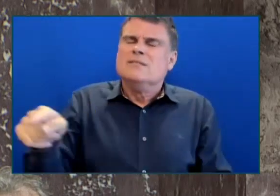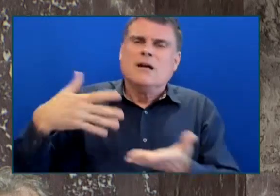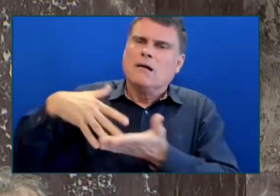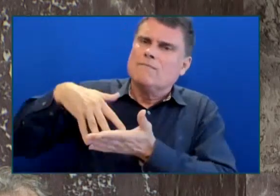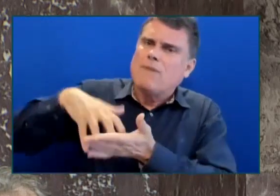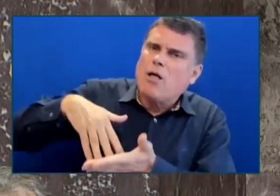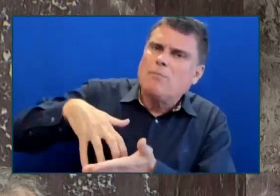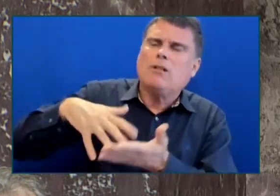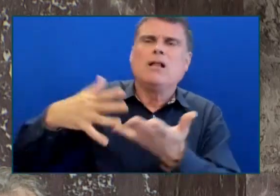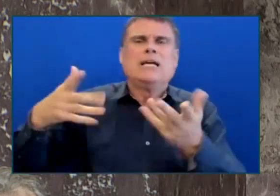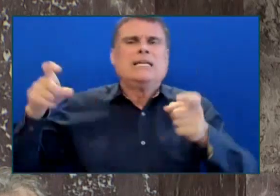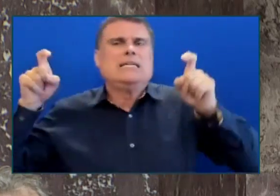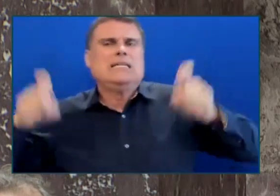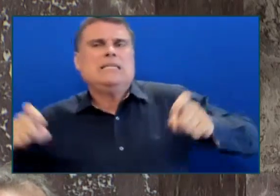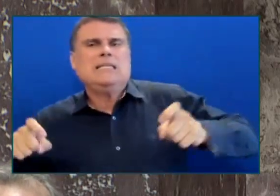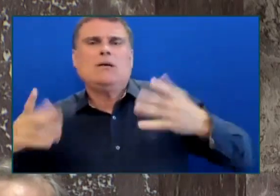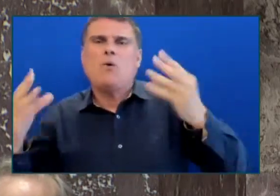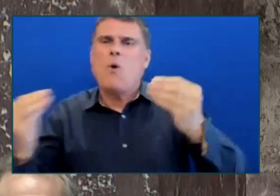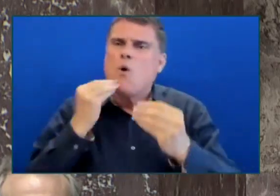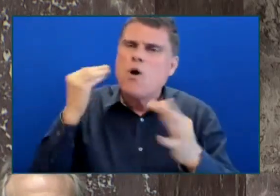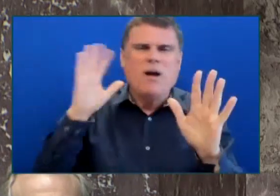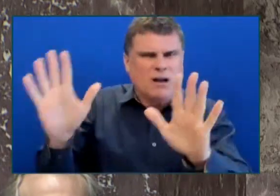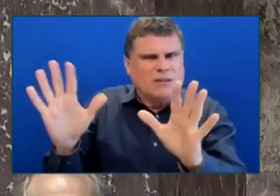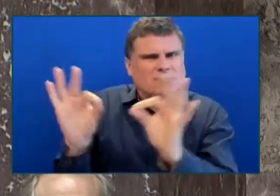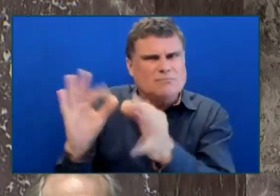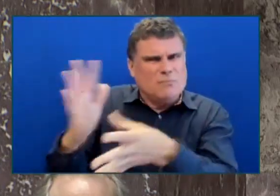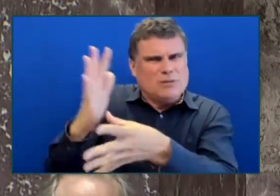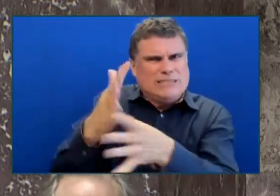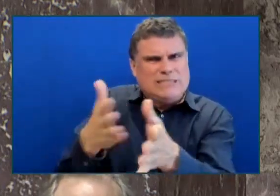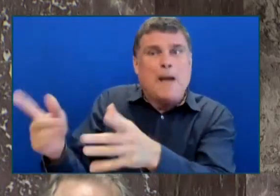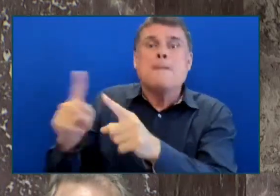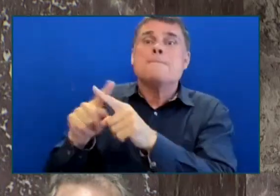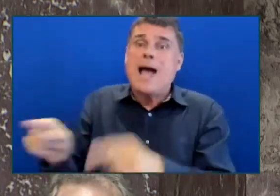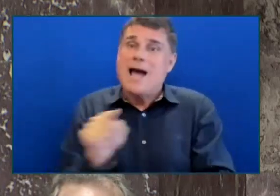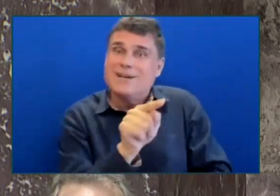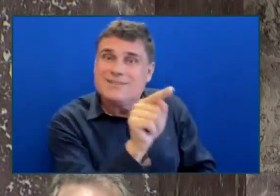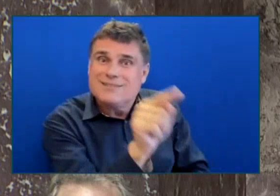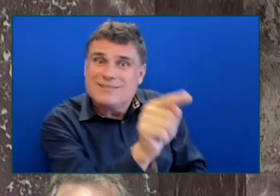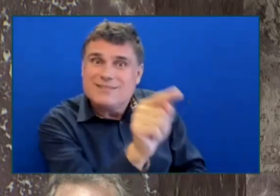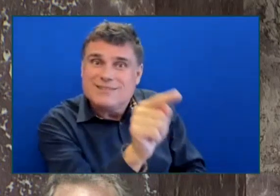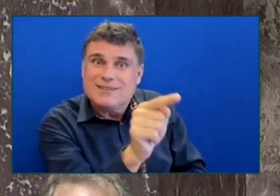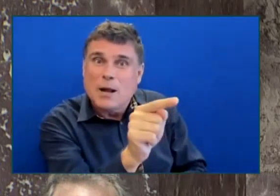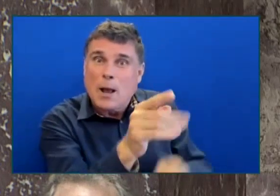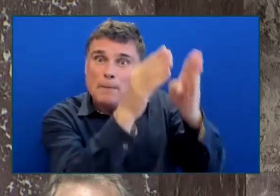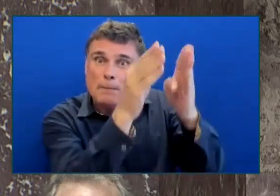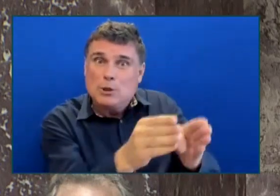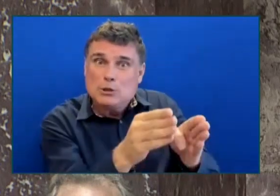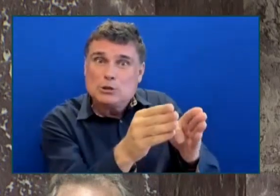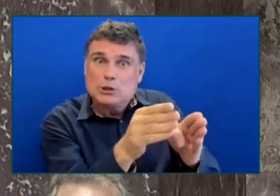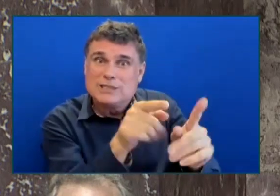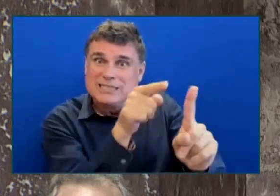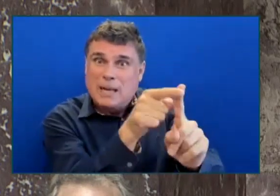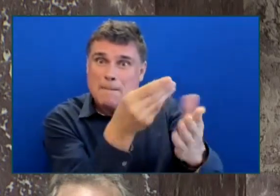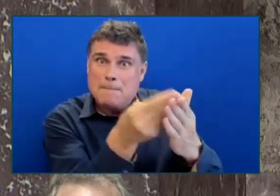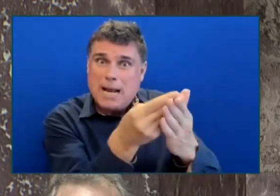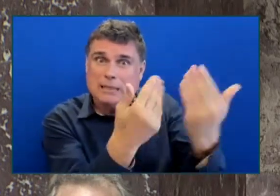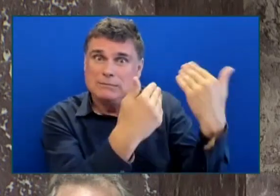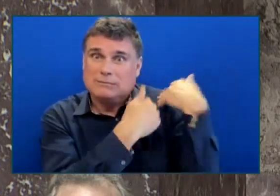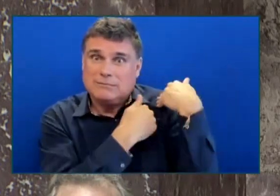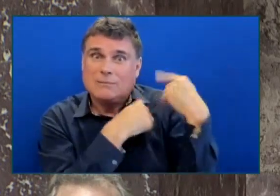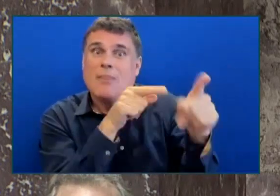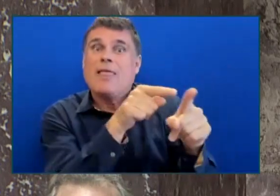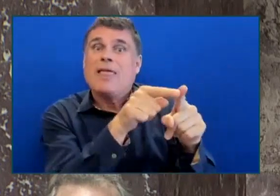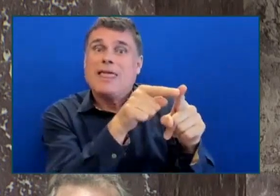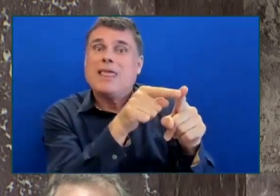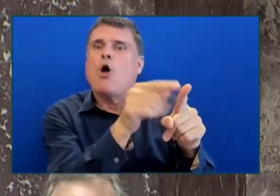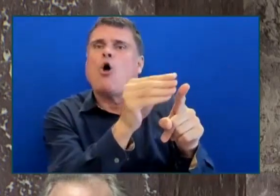without procurement processes, going directly to the CEO's partner. We all agree that that is not appropriate behavior, and that's why we released